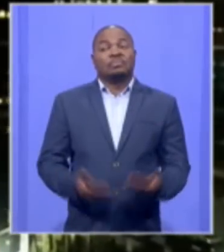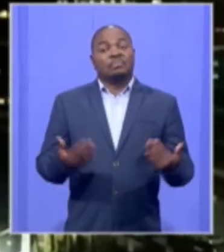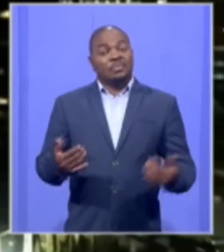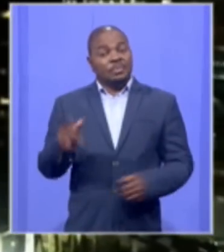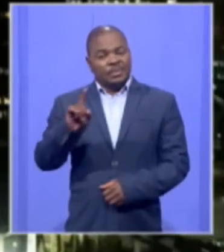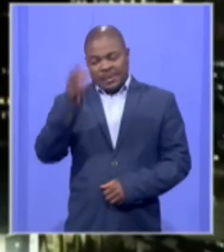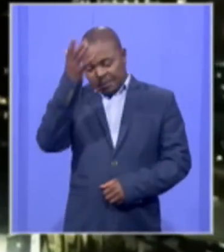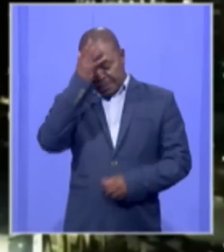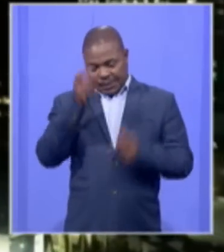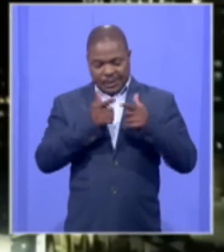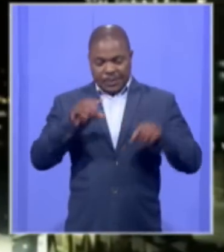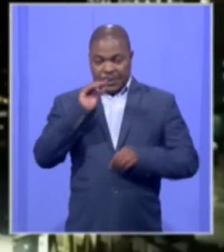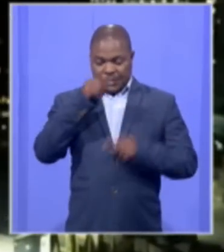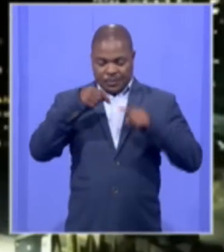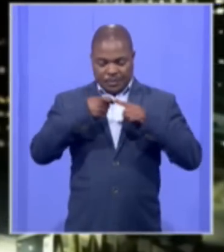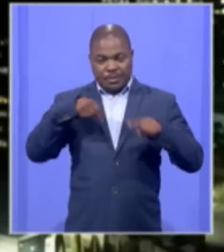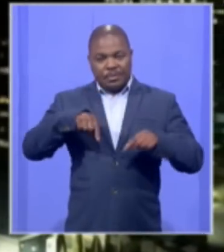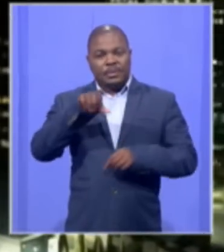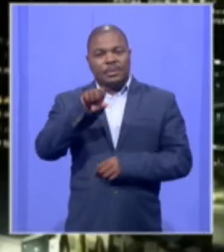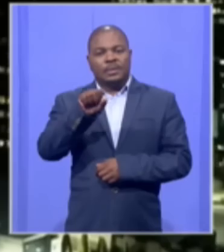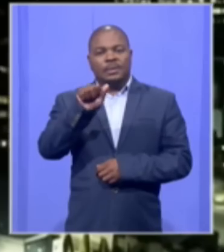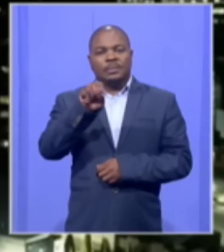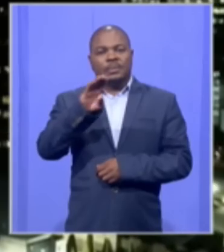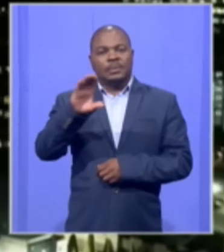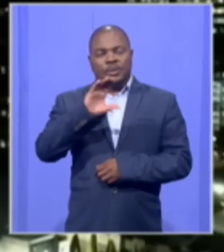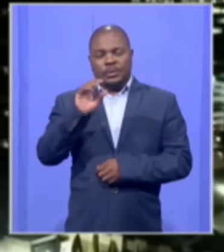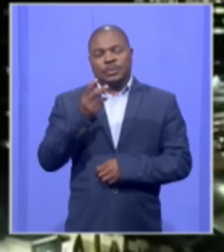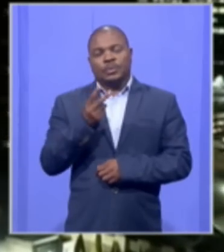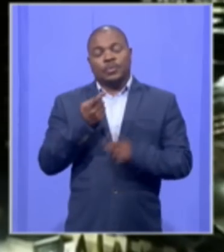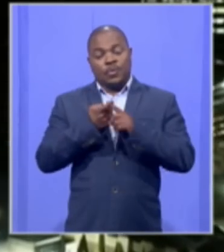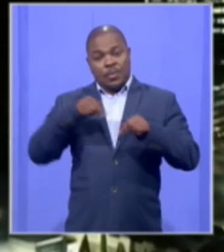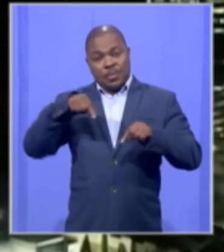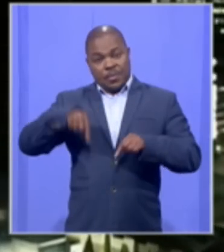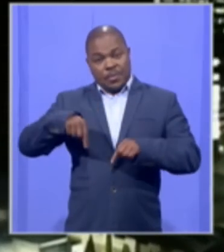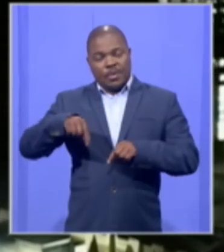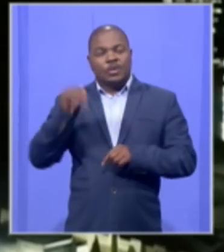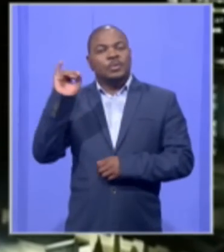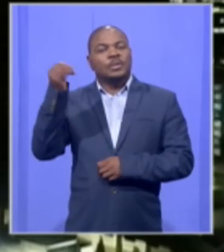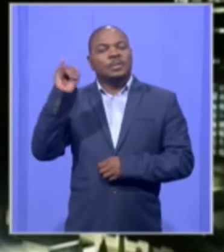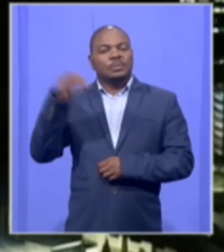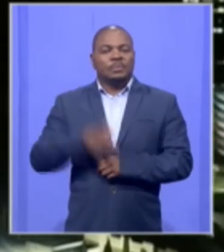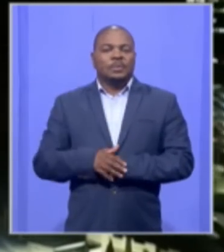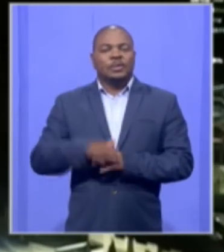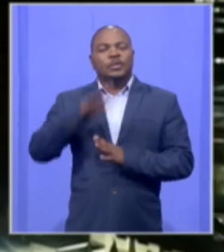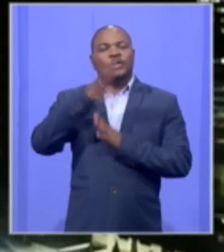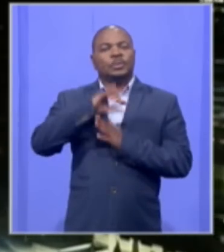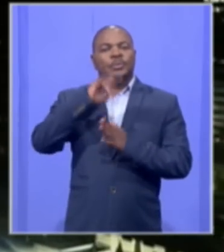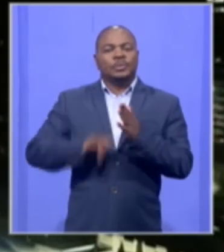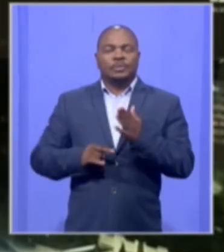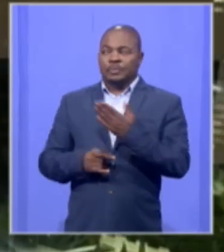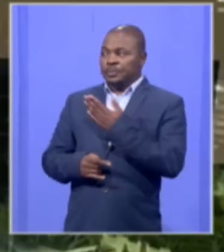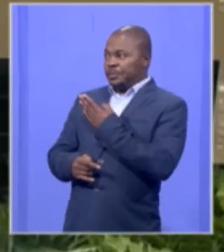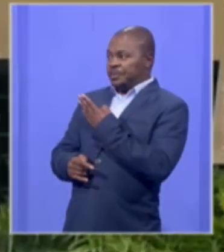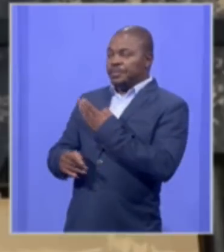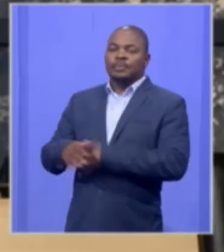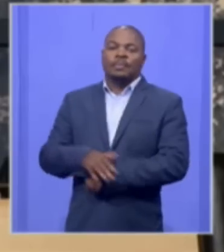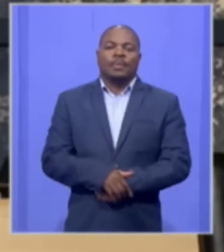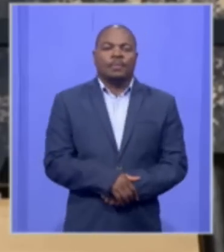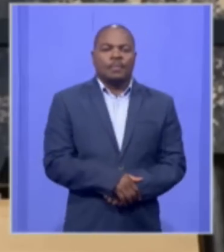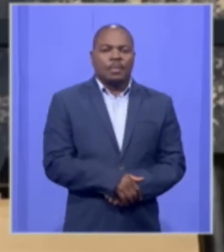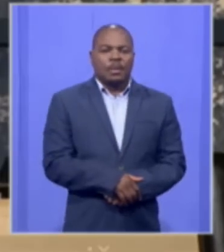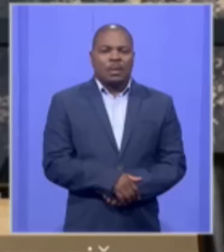Bešuntše ke ditaba tša sepedi tša SABC Twi go tšwa ka Auckland Park, Johannesburg. Dihlogo tša tšona ke tšeo.